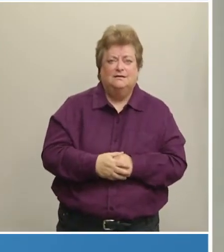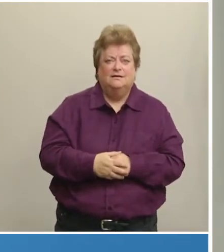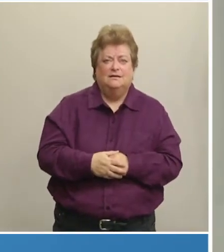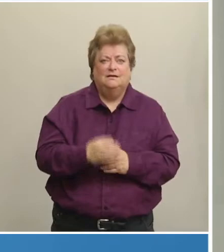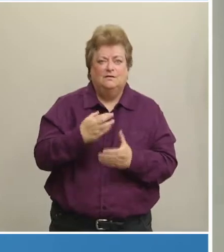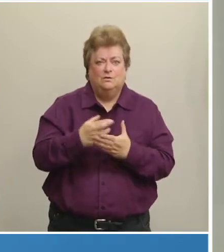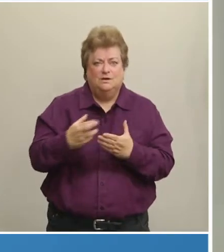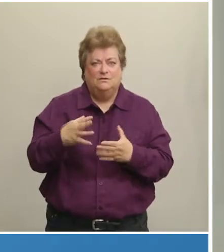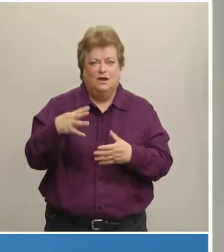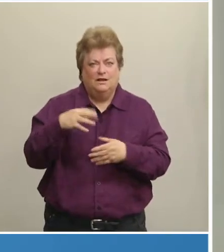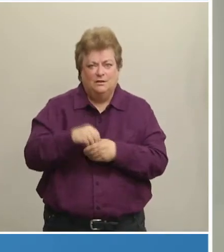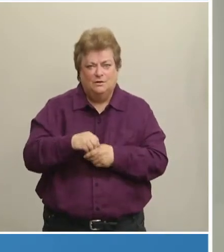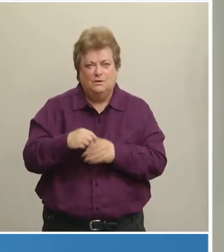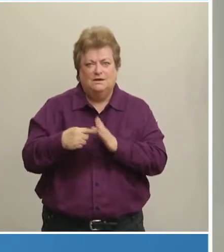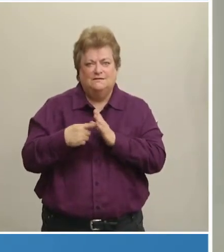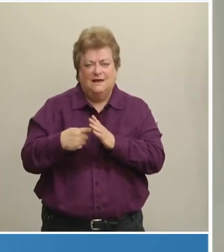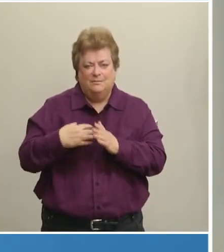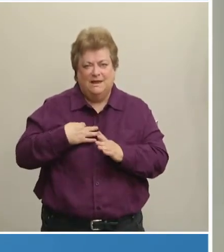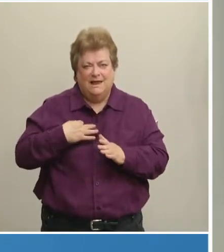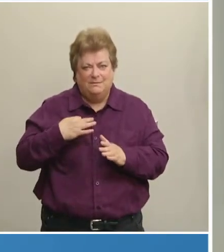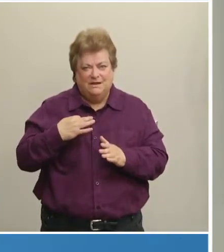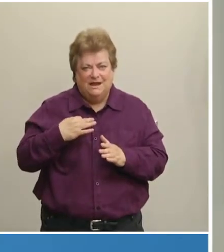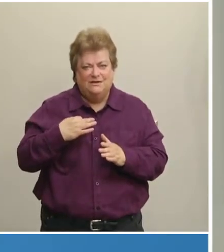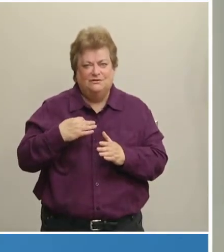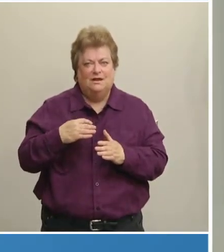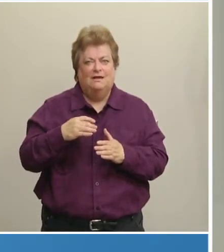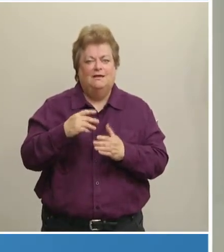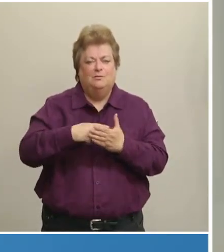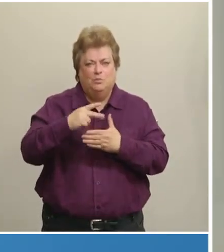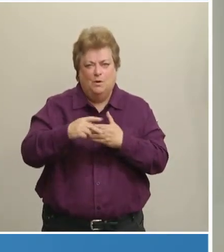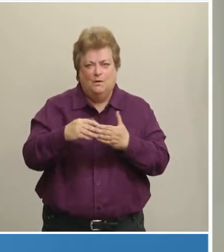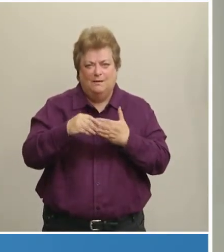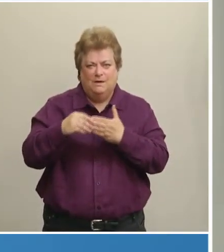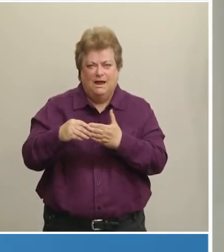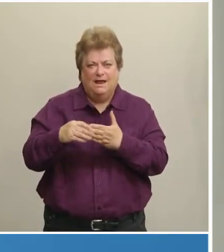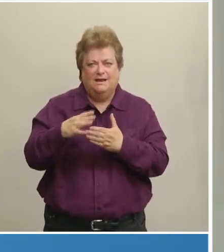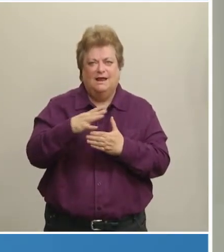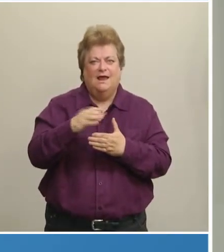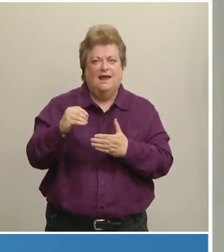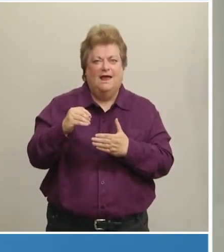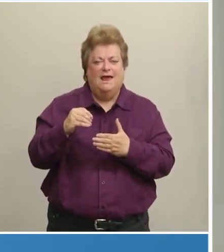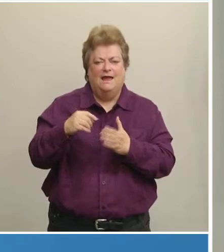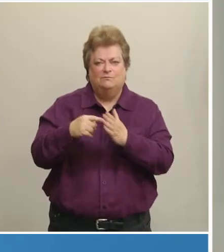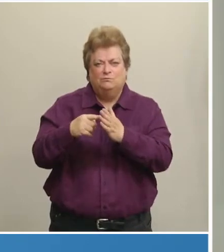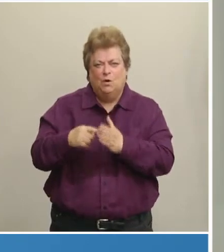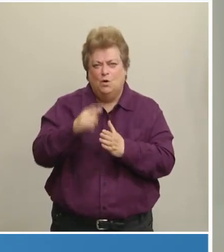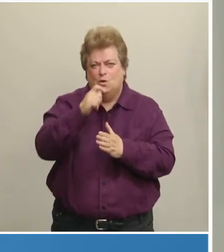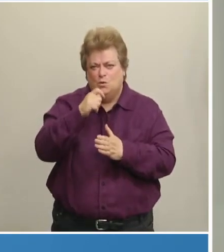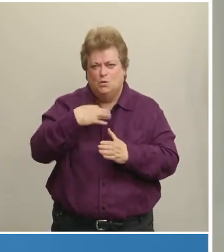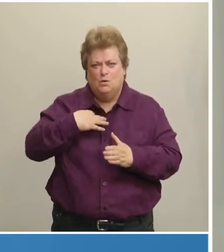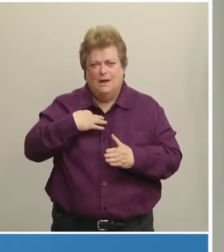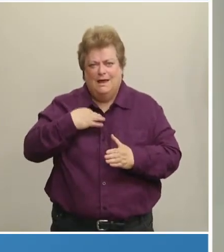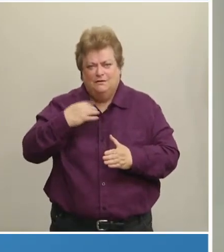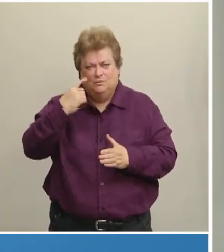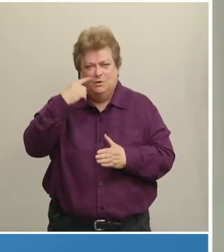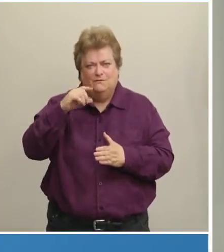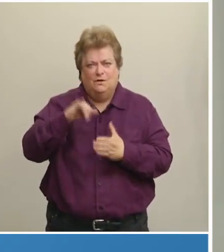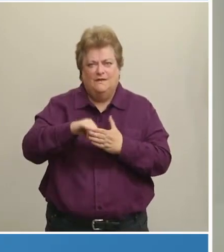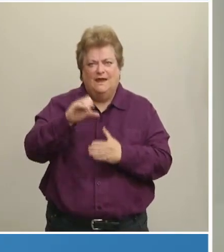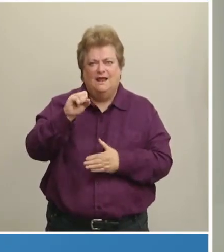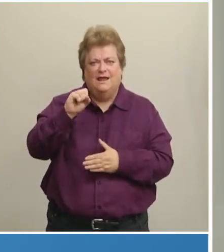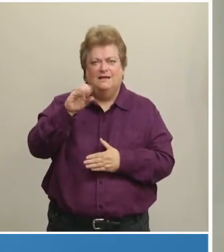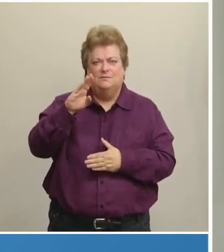applicants include a sample application, a program guide, and cross-program eligibility chart on SBA COVID-19